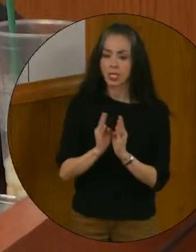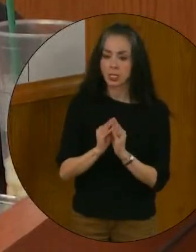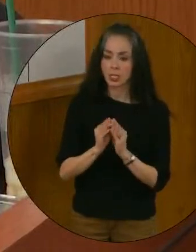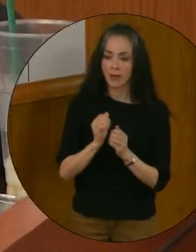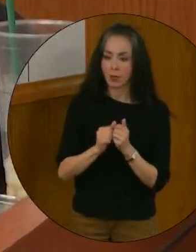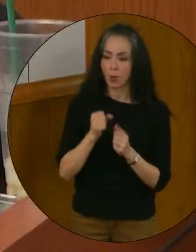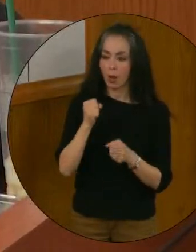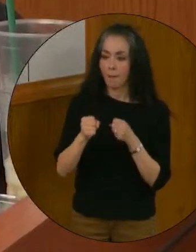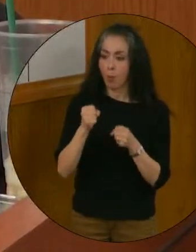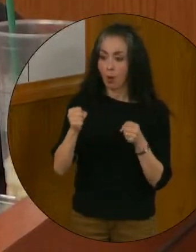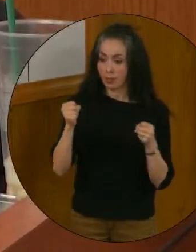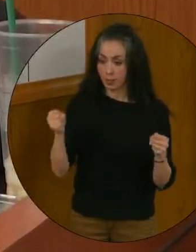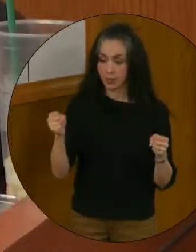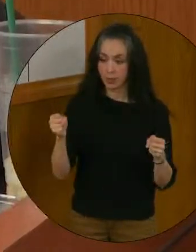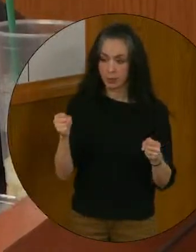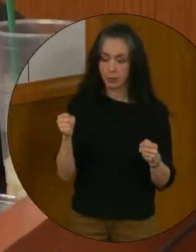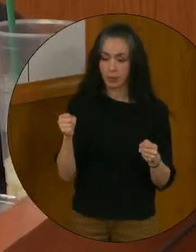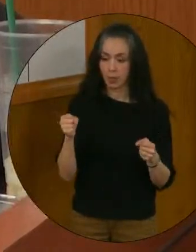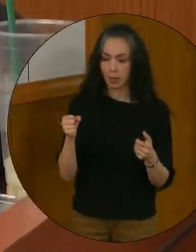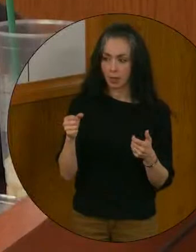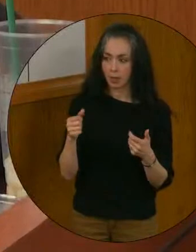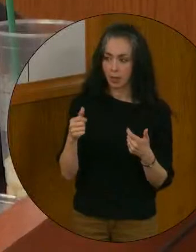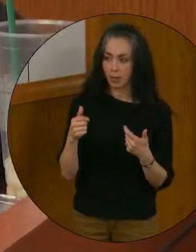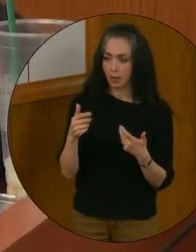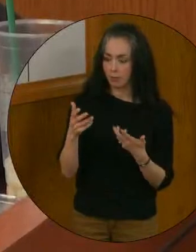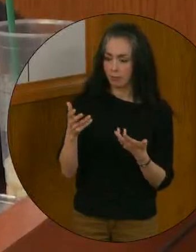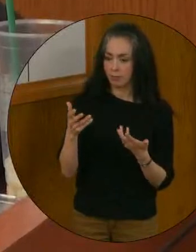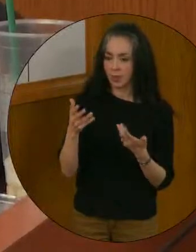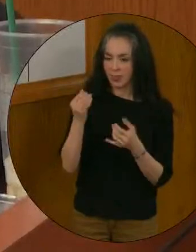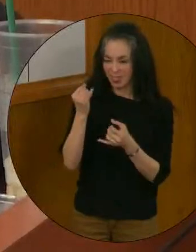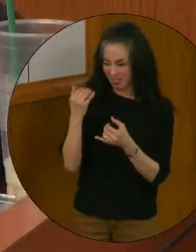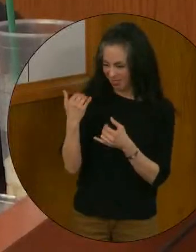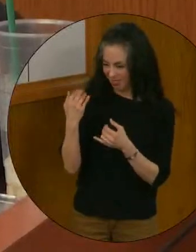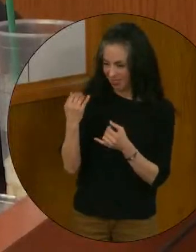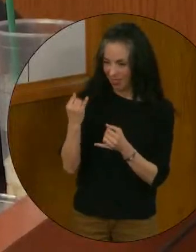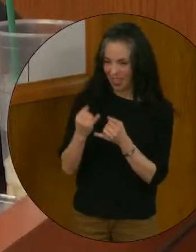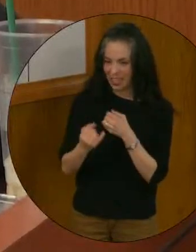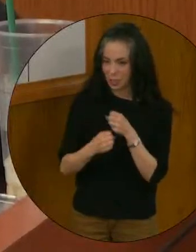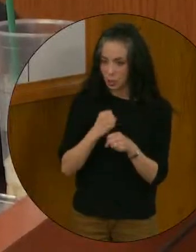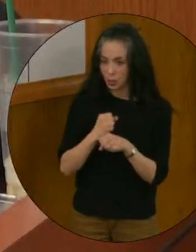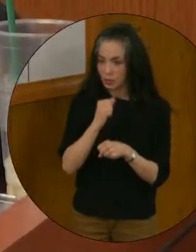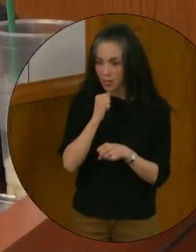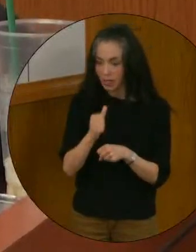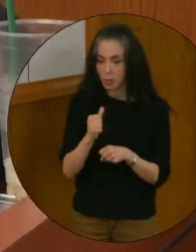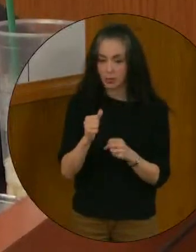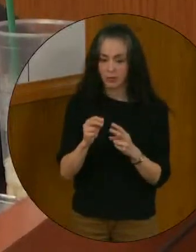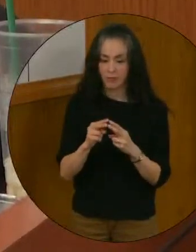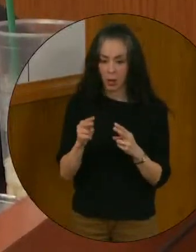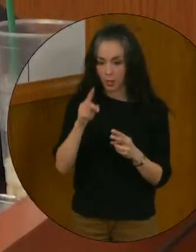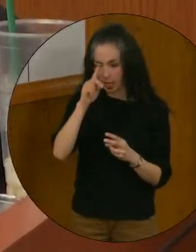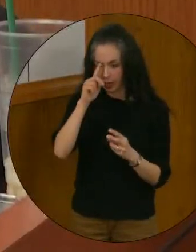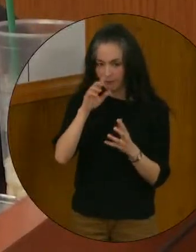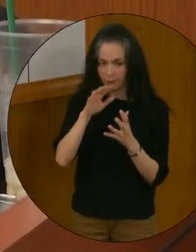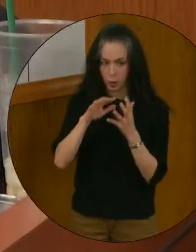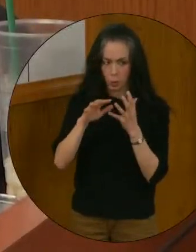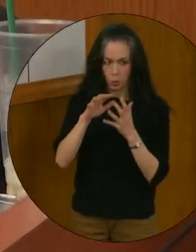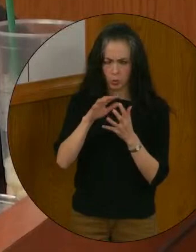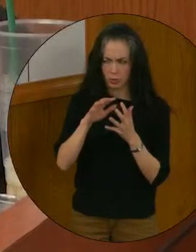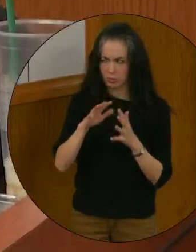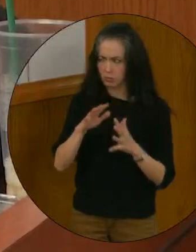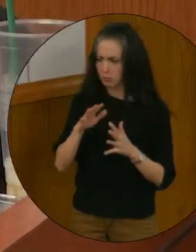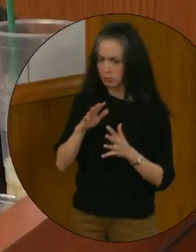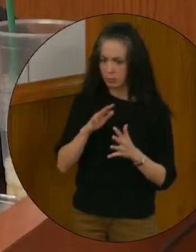appointed. And then the last year it was not. So I was very confused on how it was actually supposed to